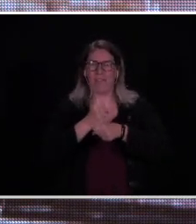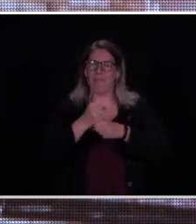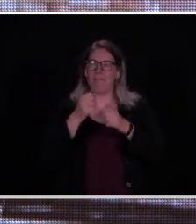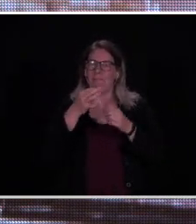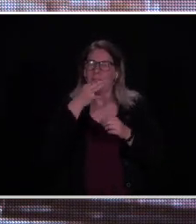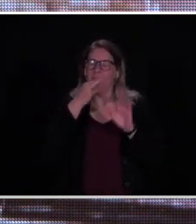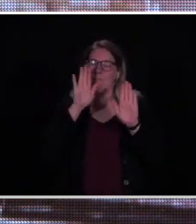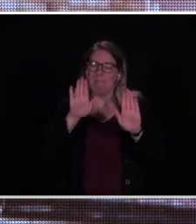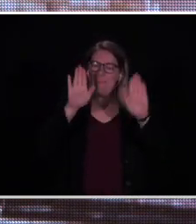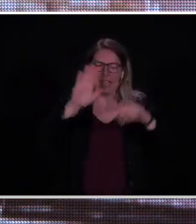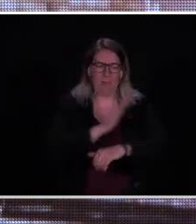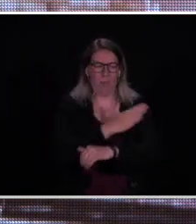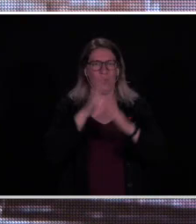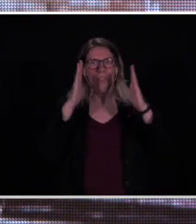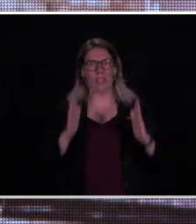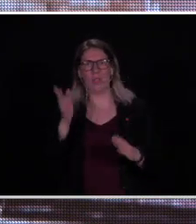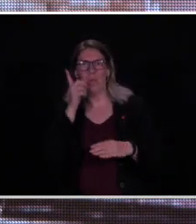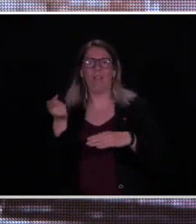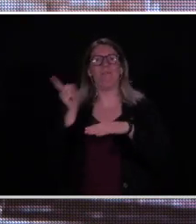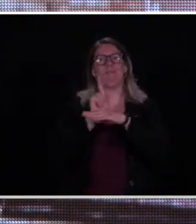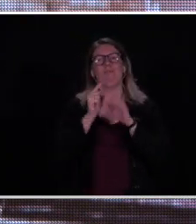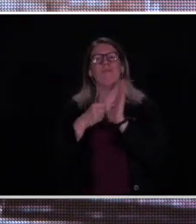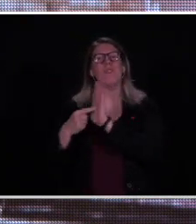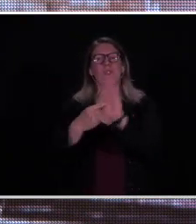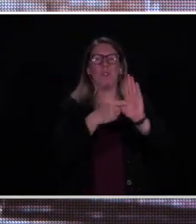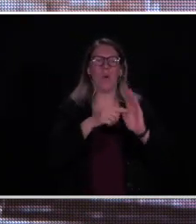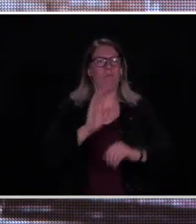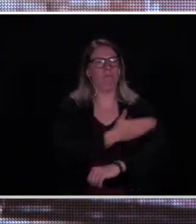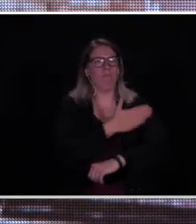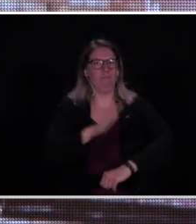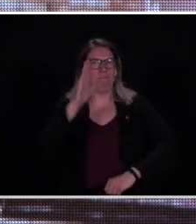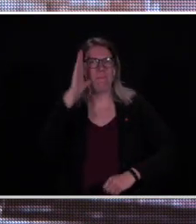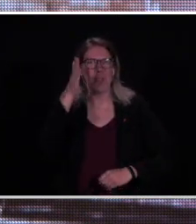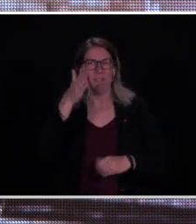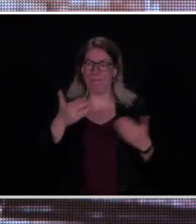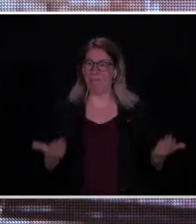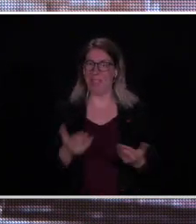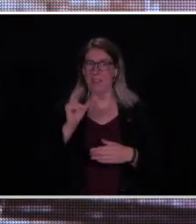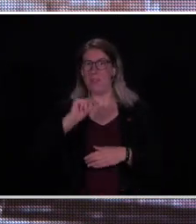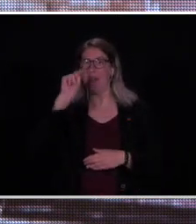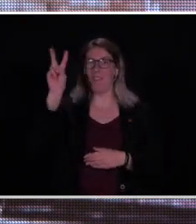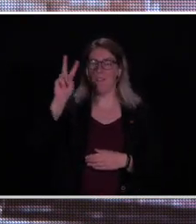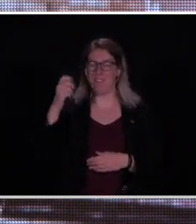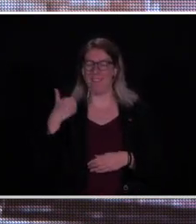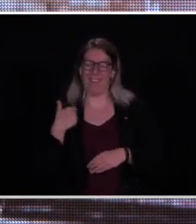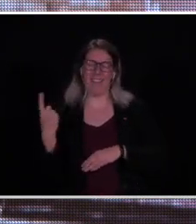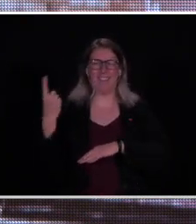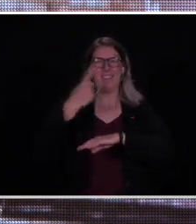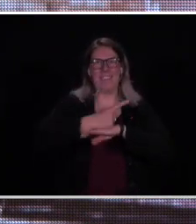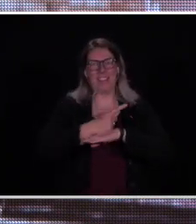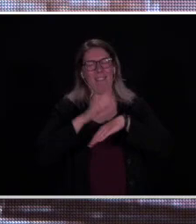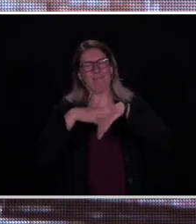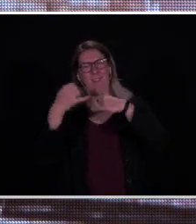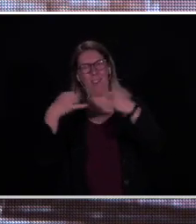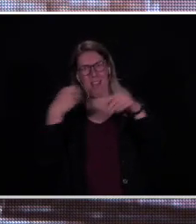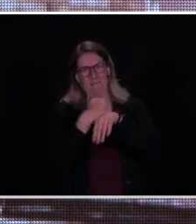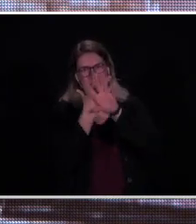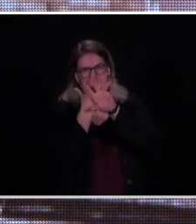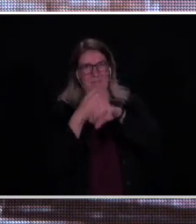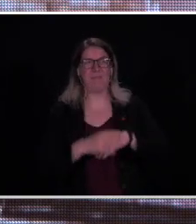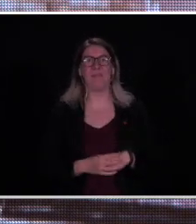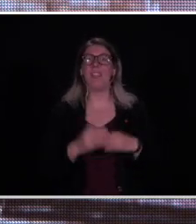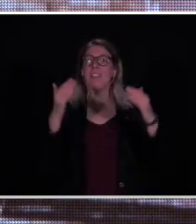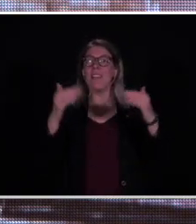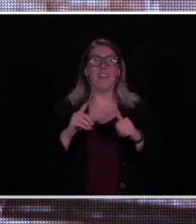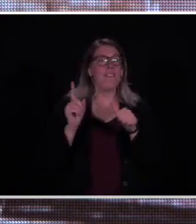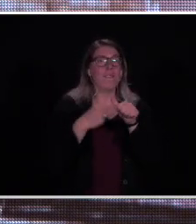fine musicians have stepped up to share their gifts and their passion on the North Vancouver Canada Day virtual stage. Case in point,